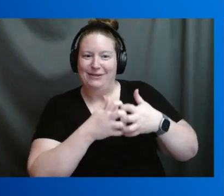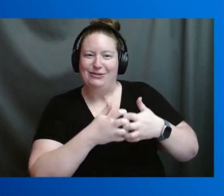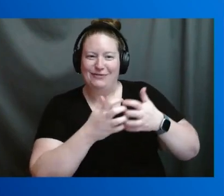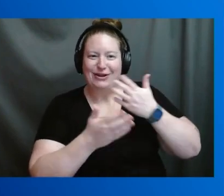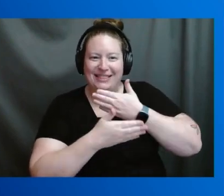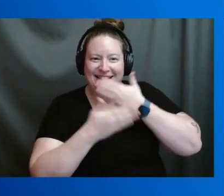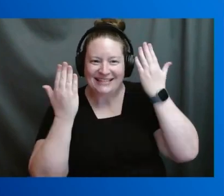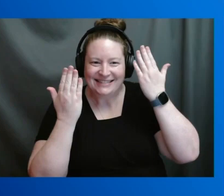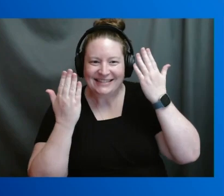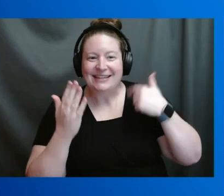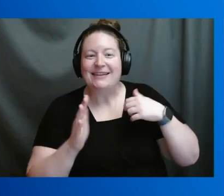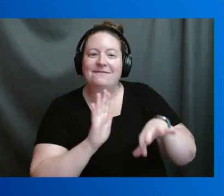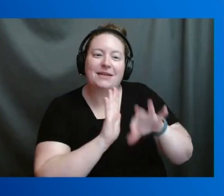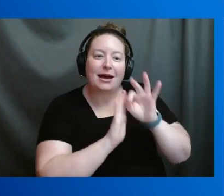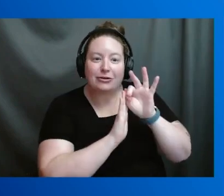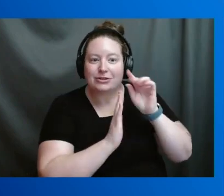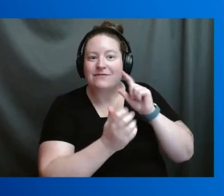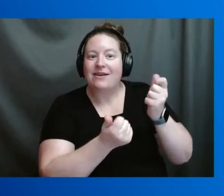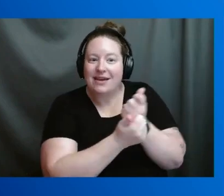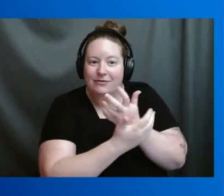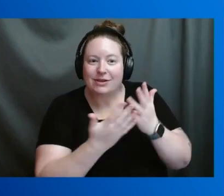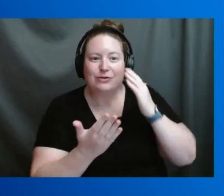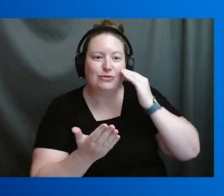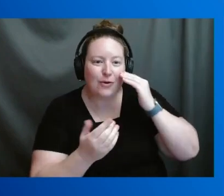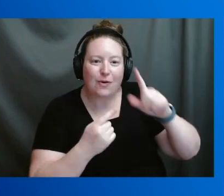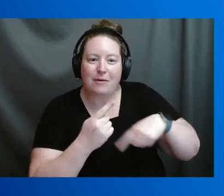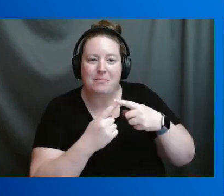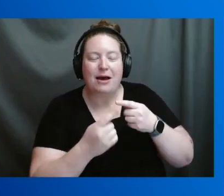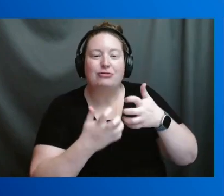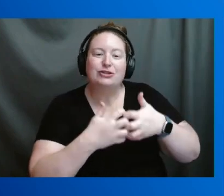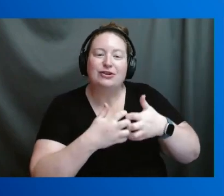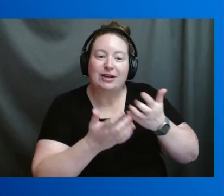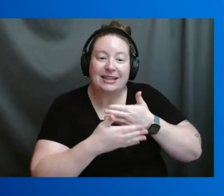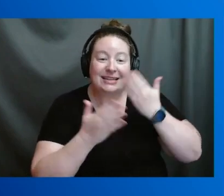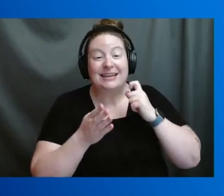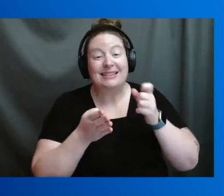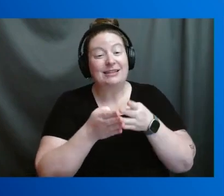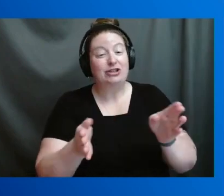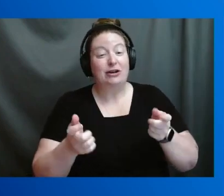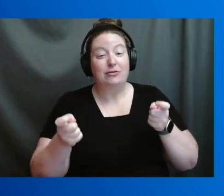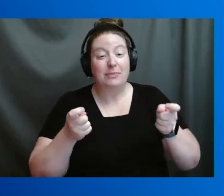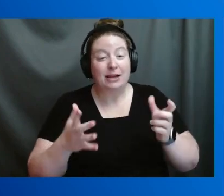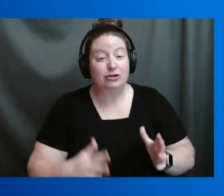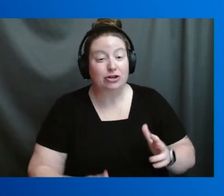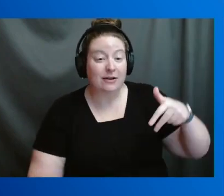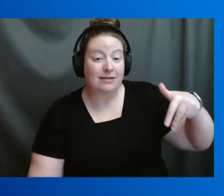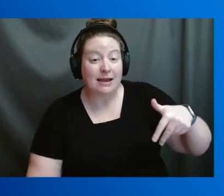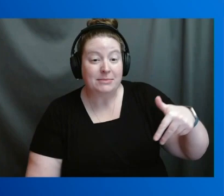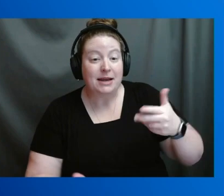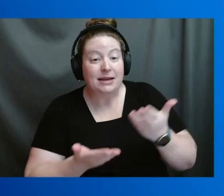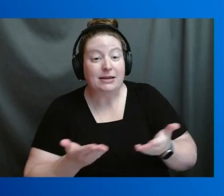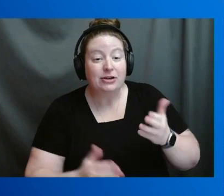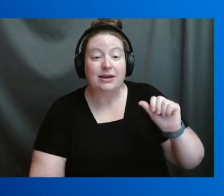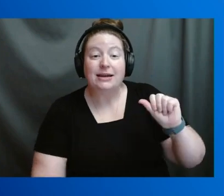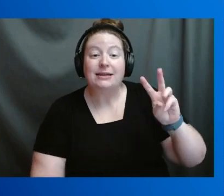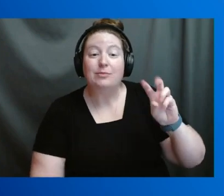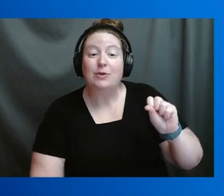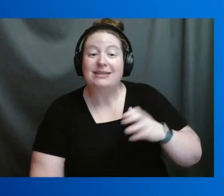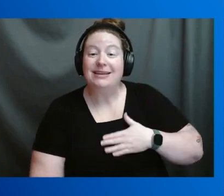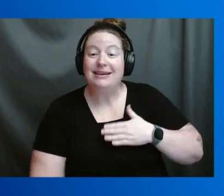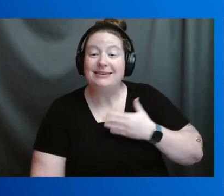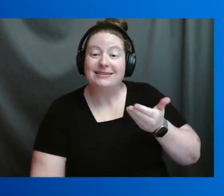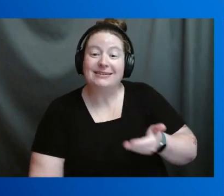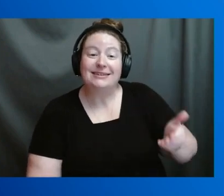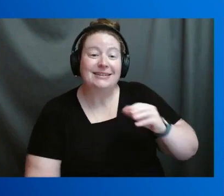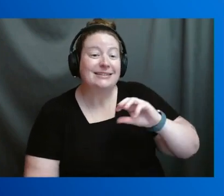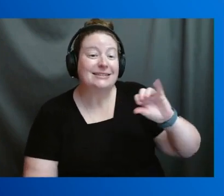founders of everything that you know about serverless, and he's the general manager of Lambda here at AWS. I'm happy to introduce to you Ajay Nair. How are you